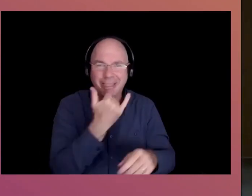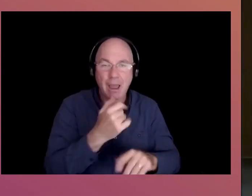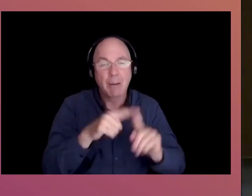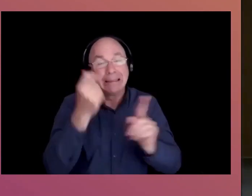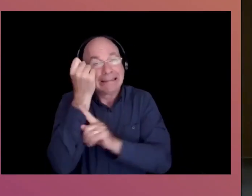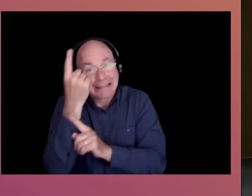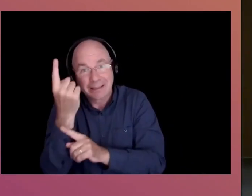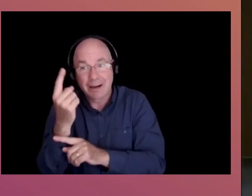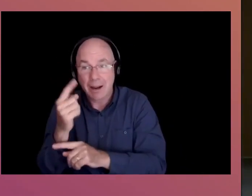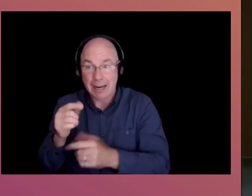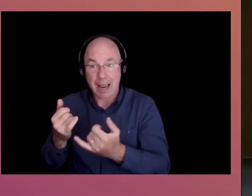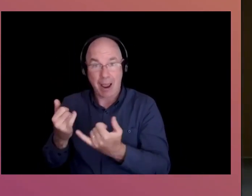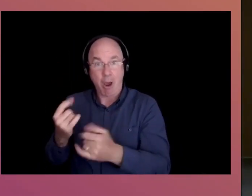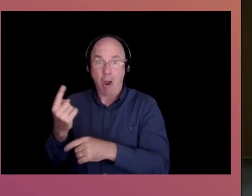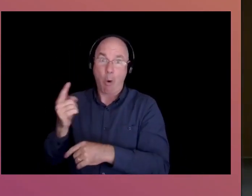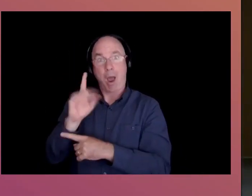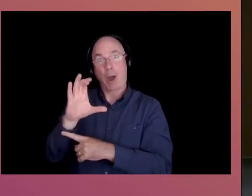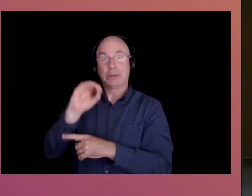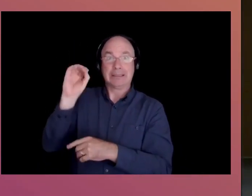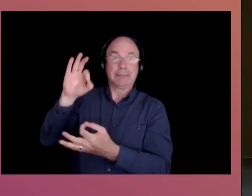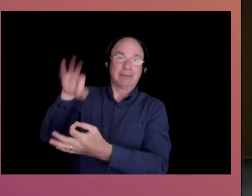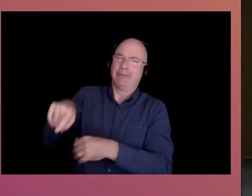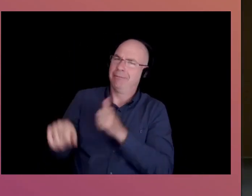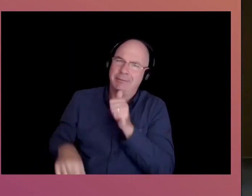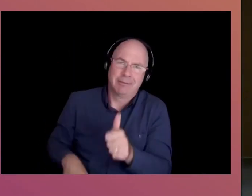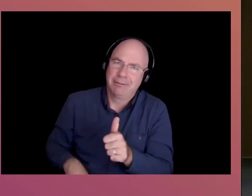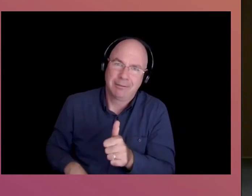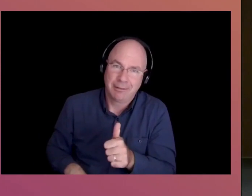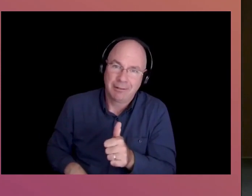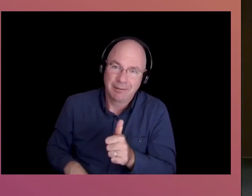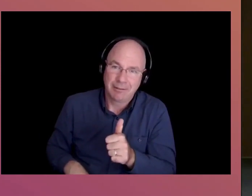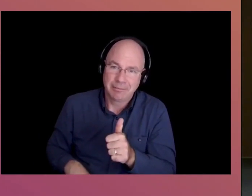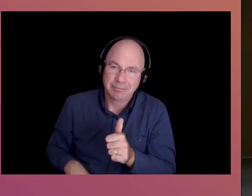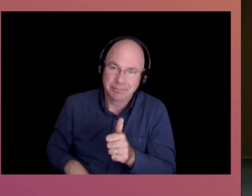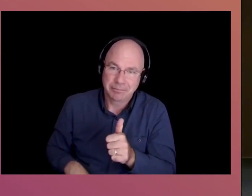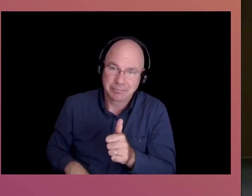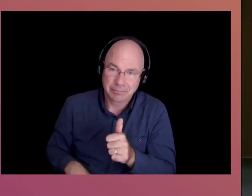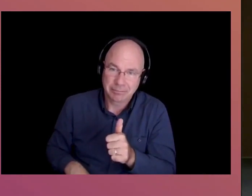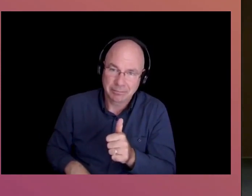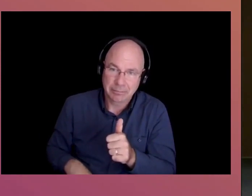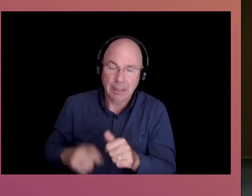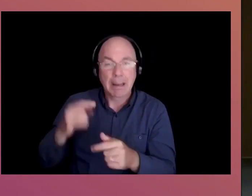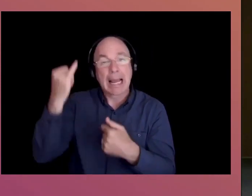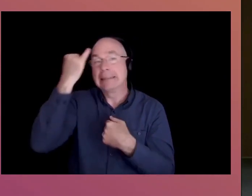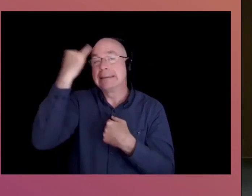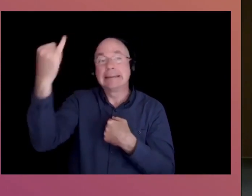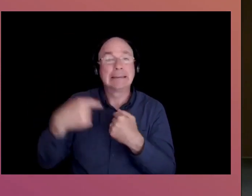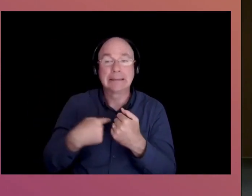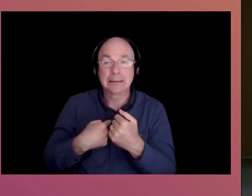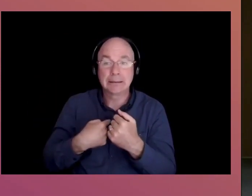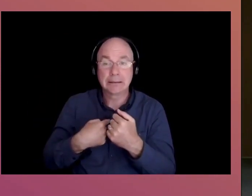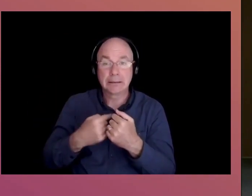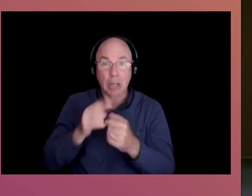work at this moment. It's not 100% right now. So but my idea is it worked, you know.